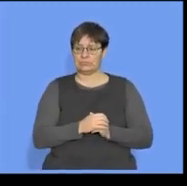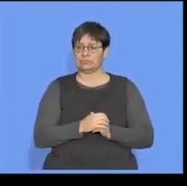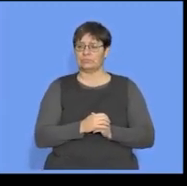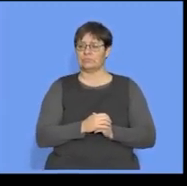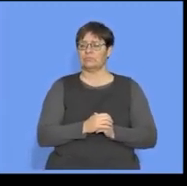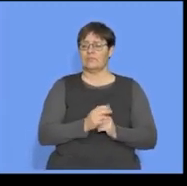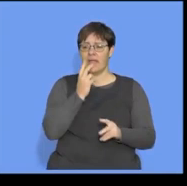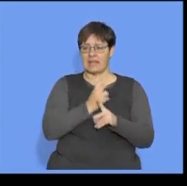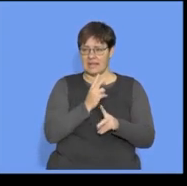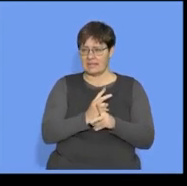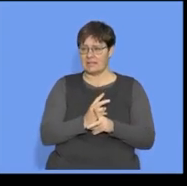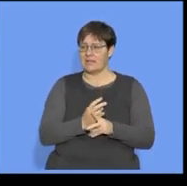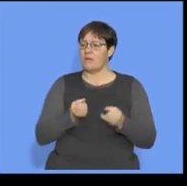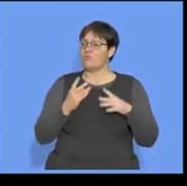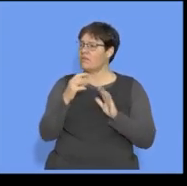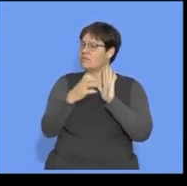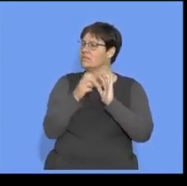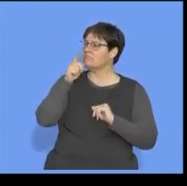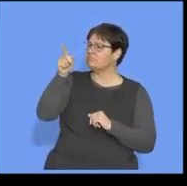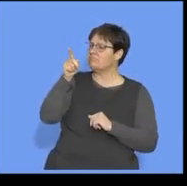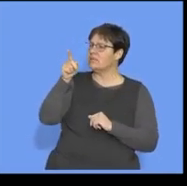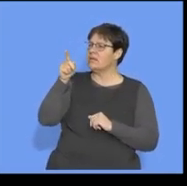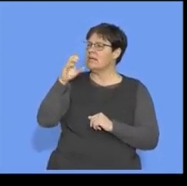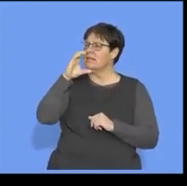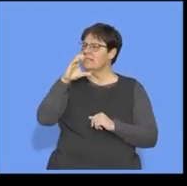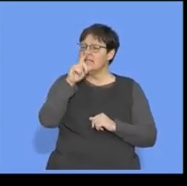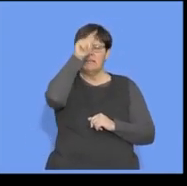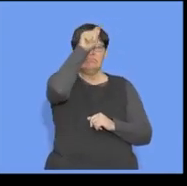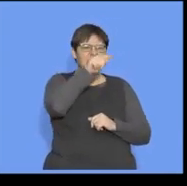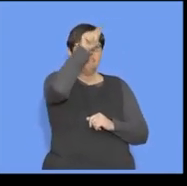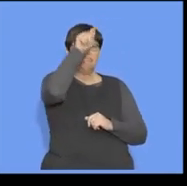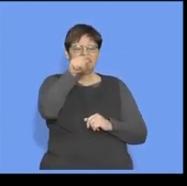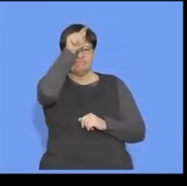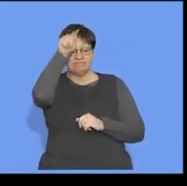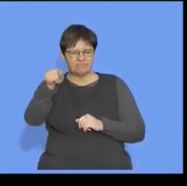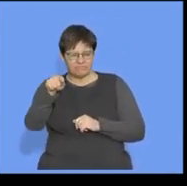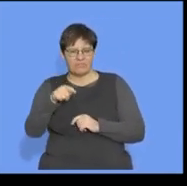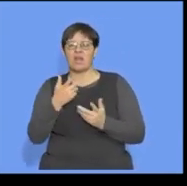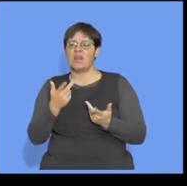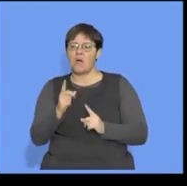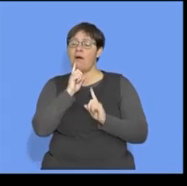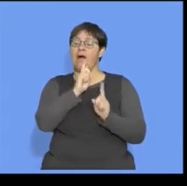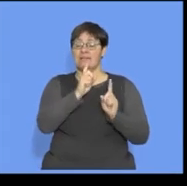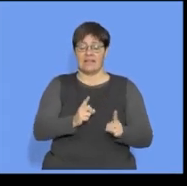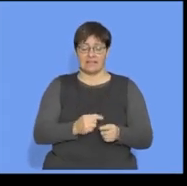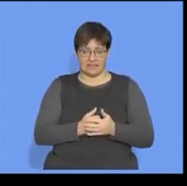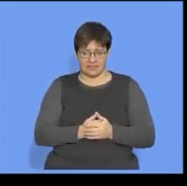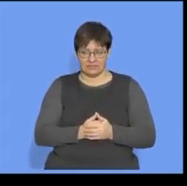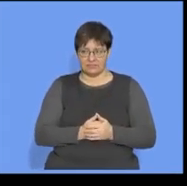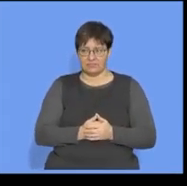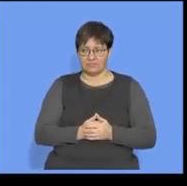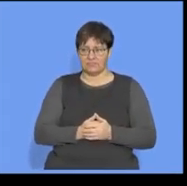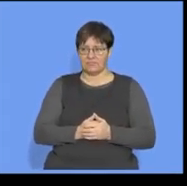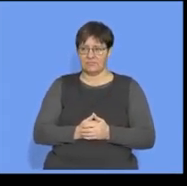question. Again, we're looking at the diagram, and the questions are based on the diagram. You studied the diagram, now you can answer